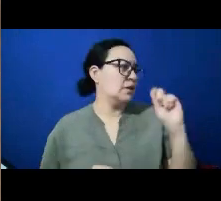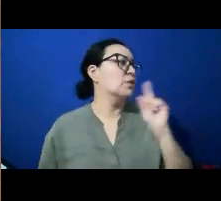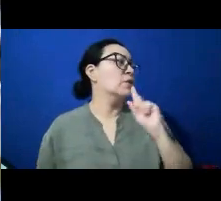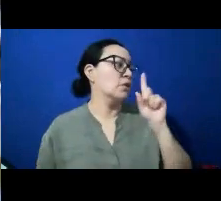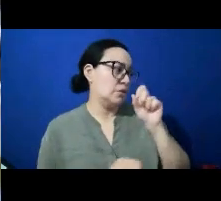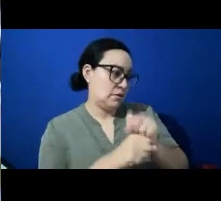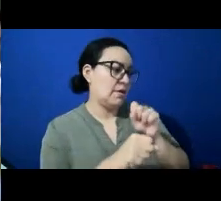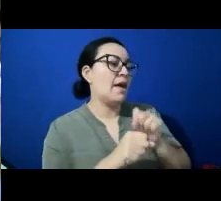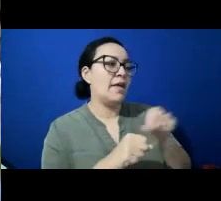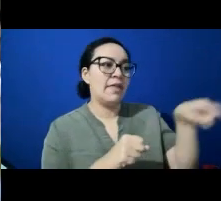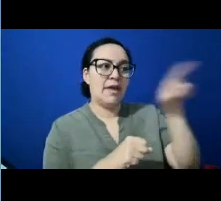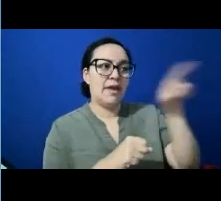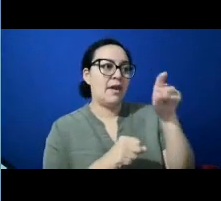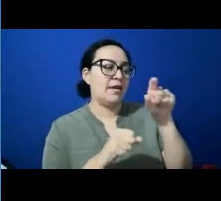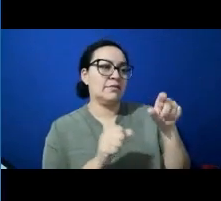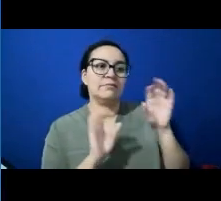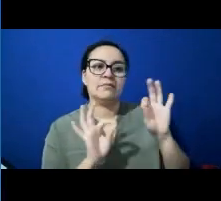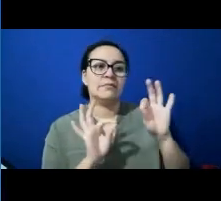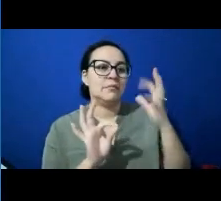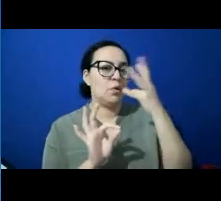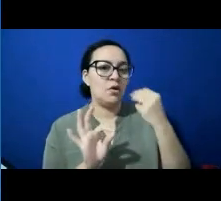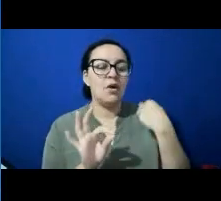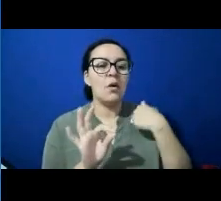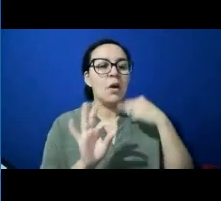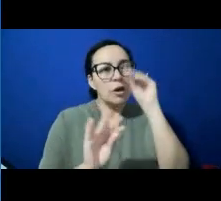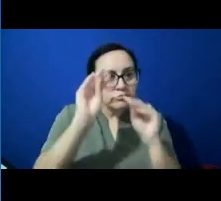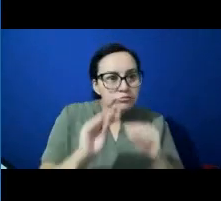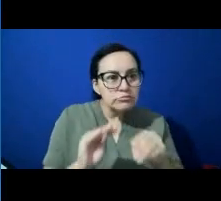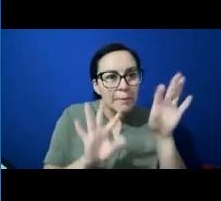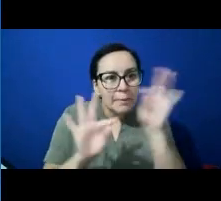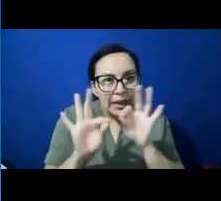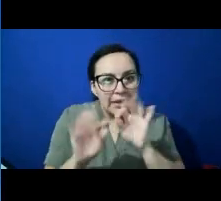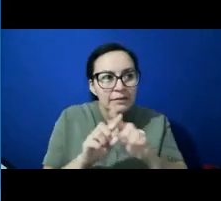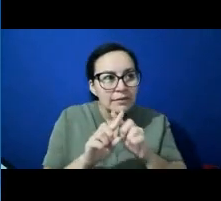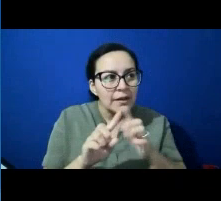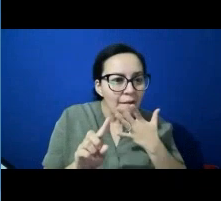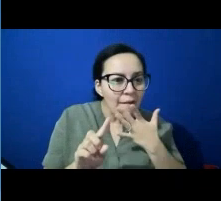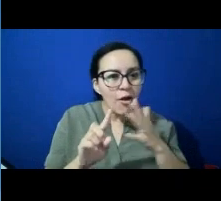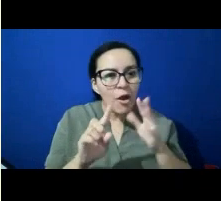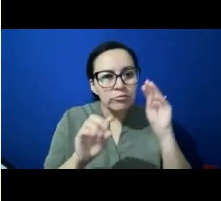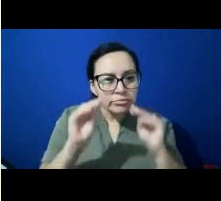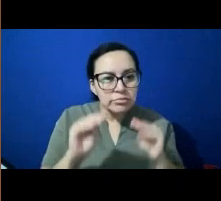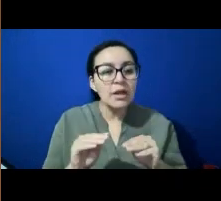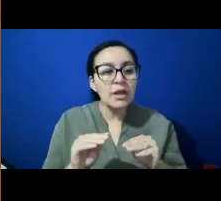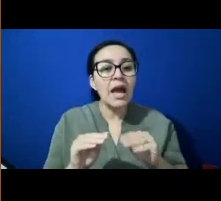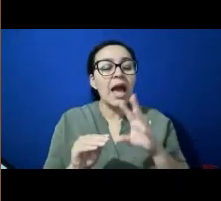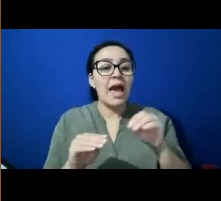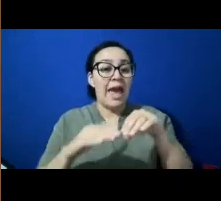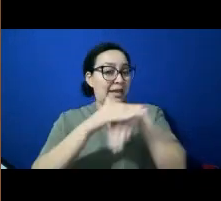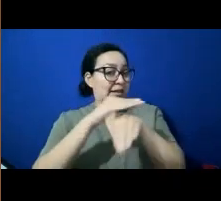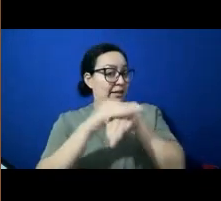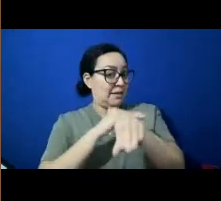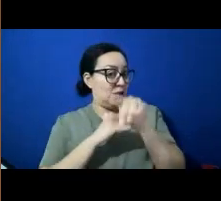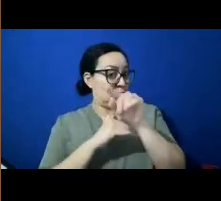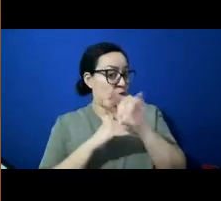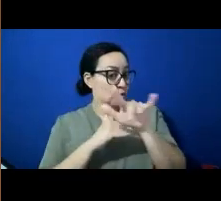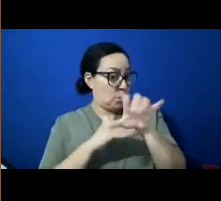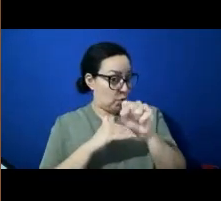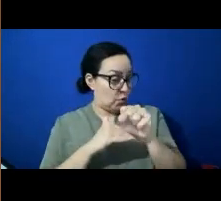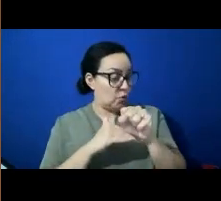We worked jointly in the colors and all of the details, the tools for accessibility,